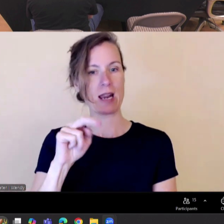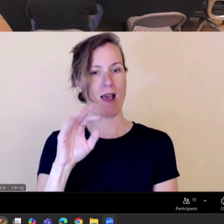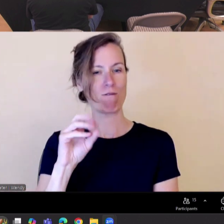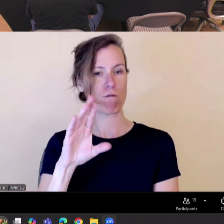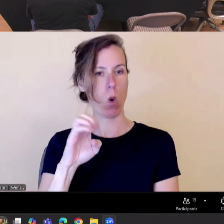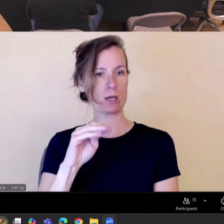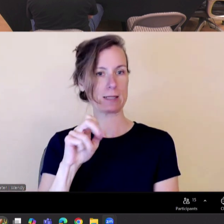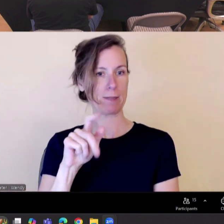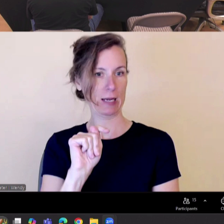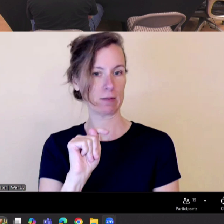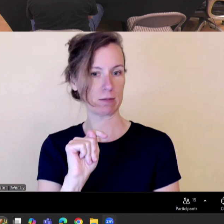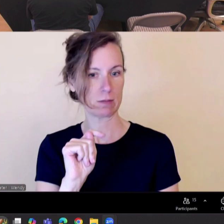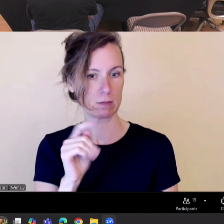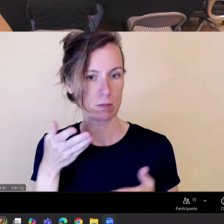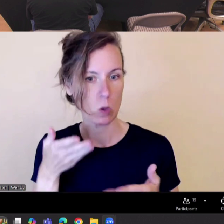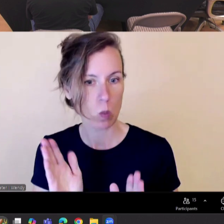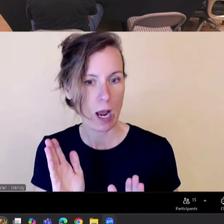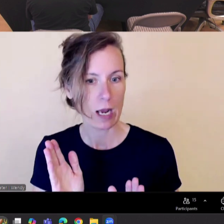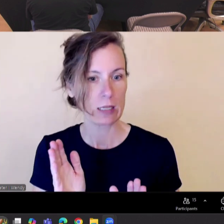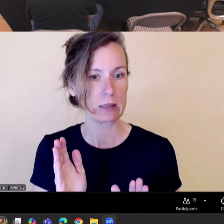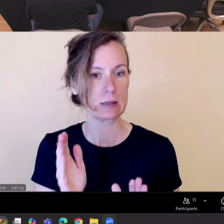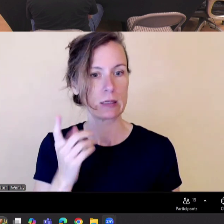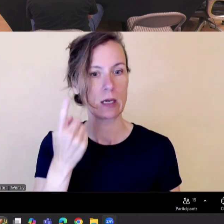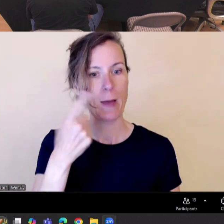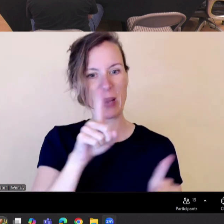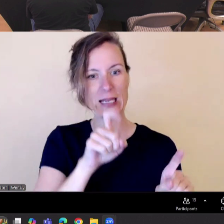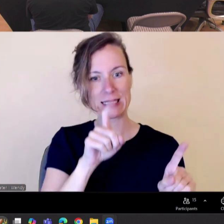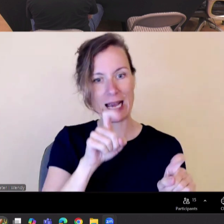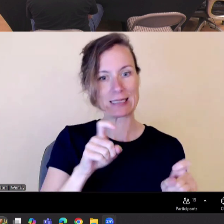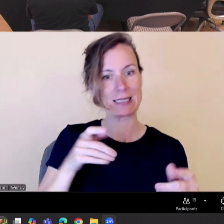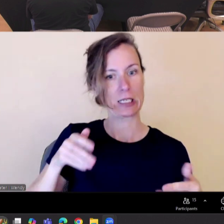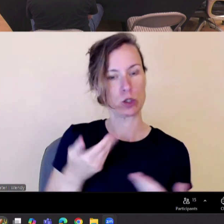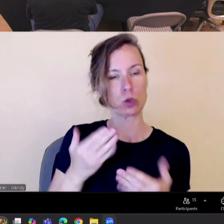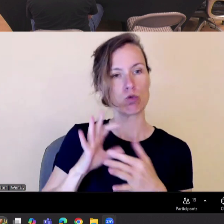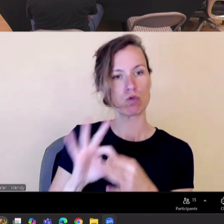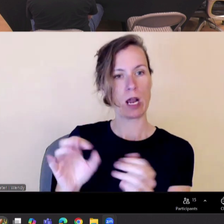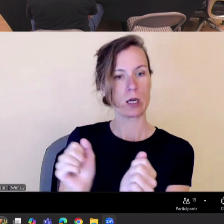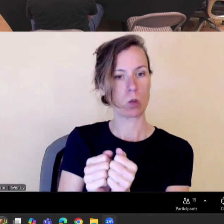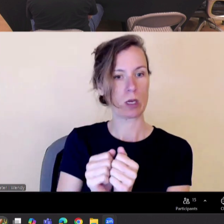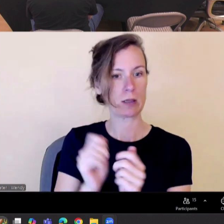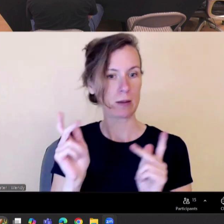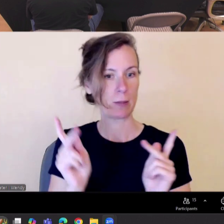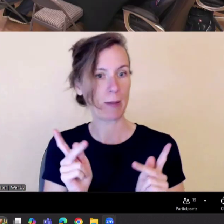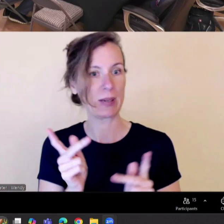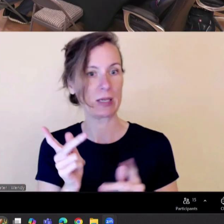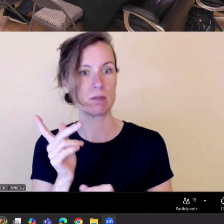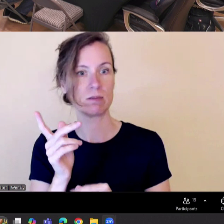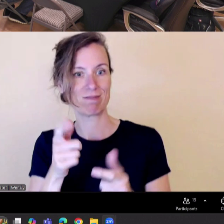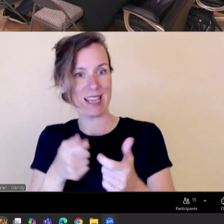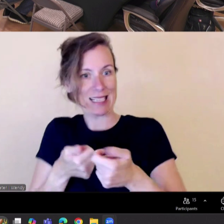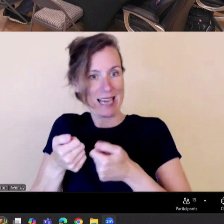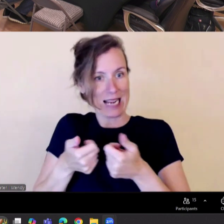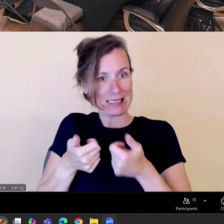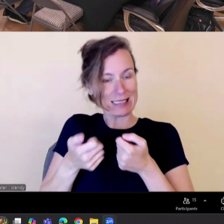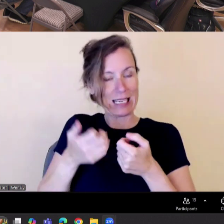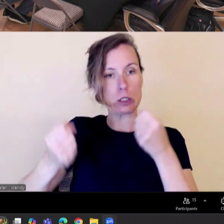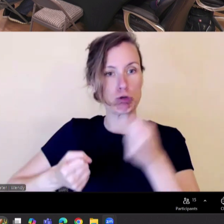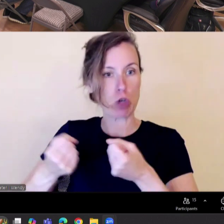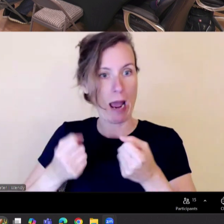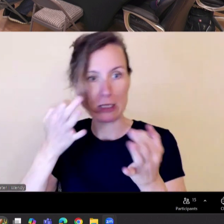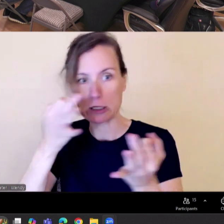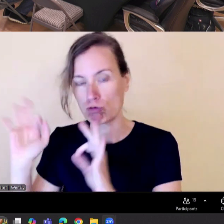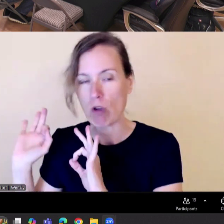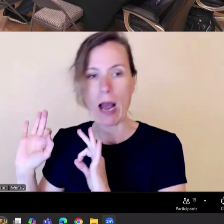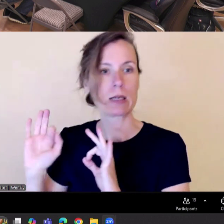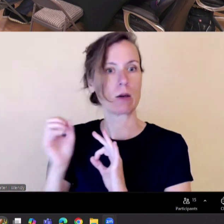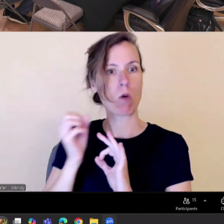their cell phones, distracted driving, even capturing alcohol in the driver's hand,